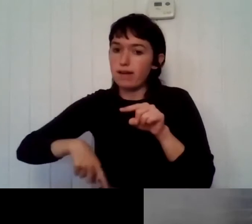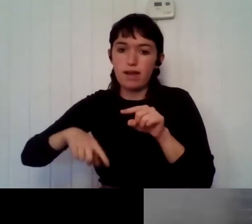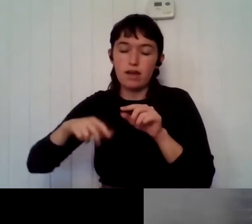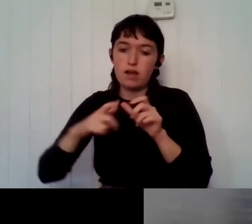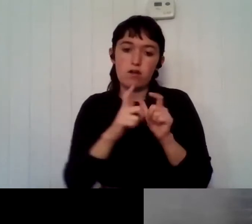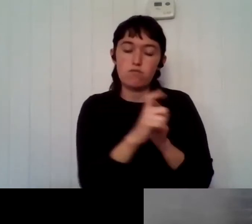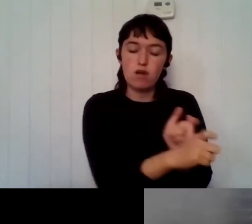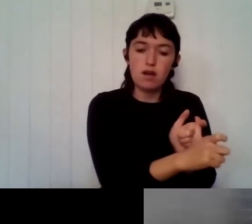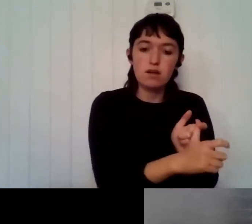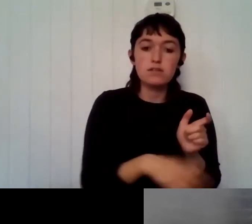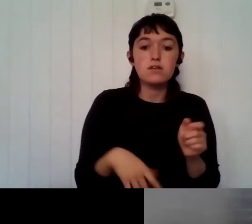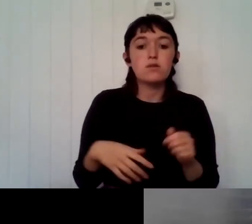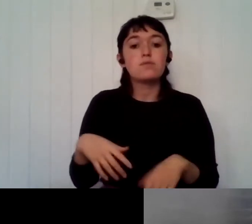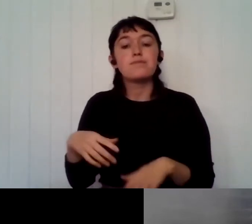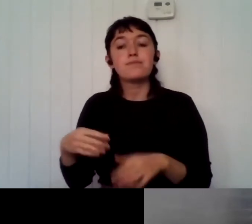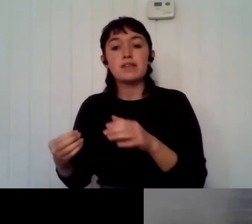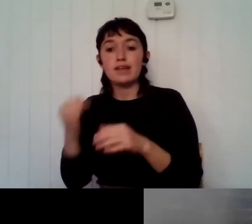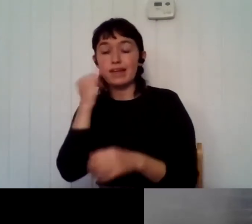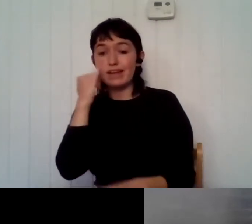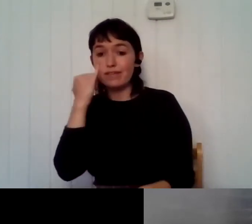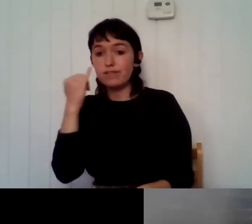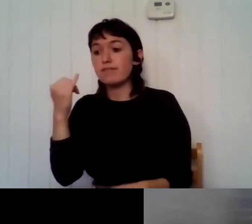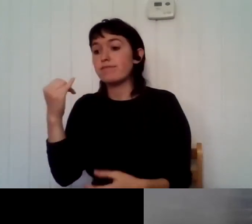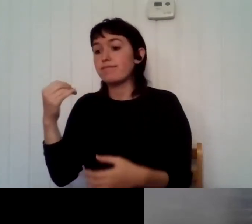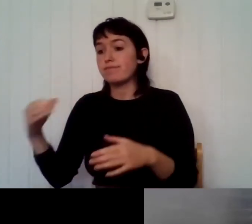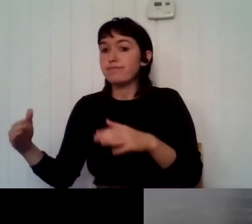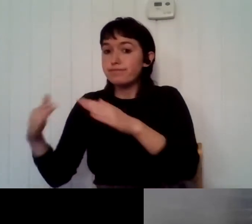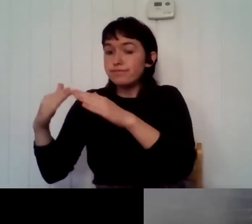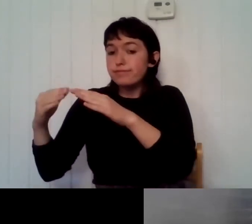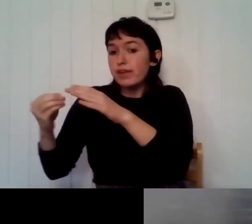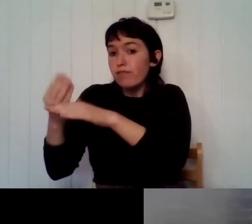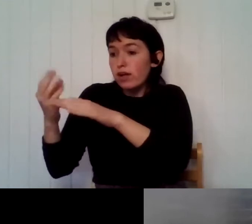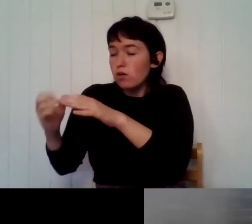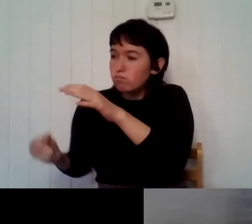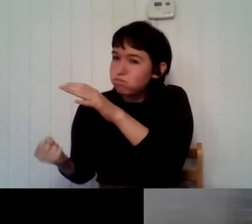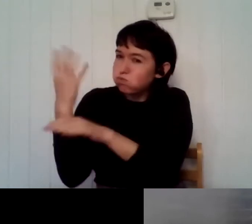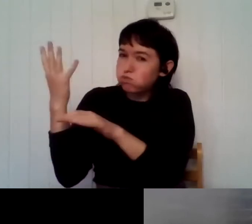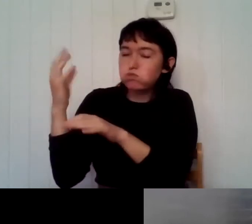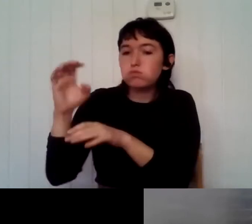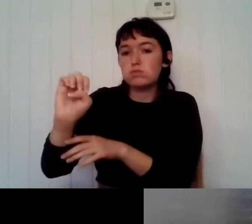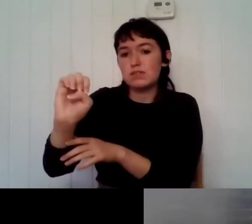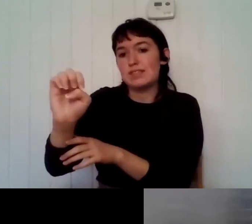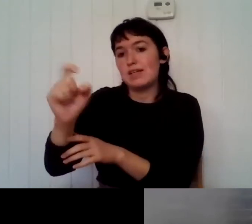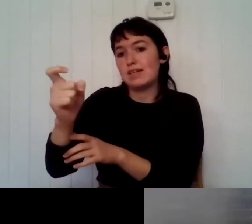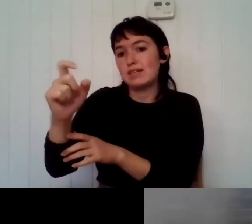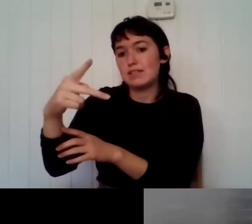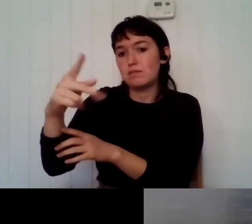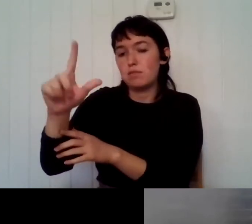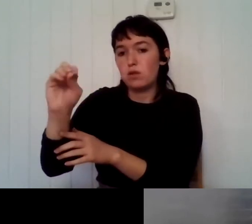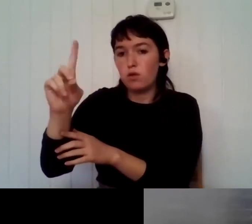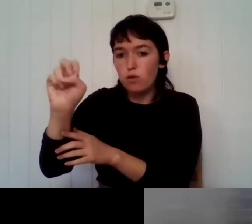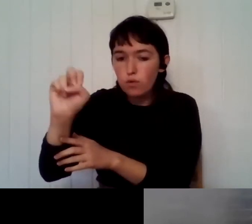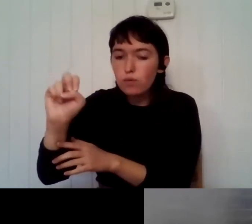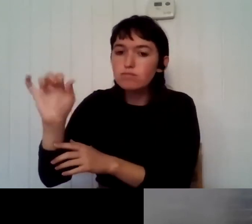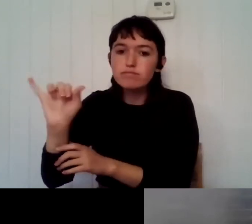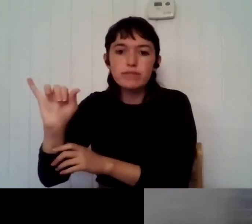the ones in Japan, the ones here in Ecuador in the Andes Mountains, the ones in the Cascade in